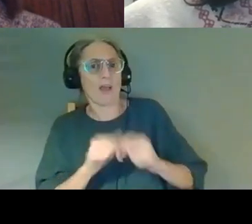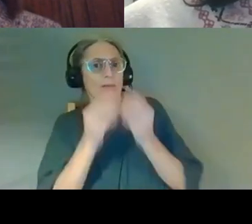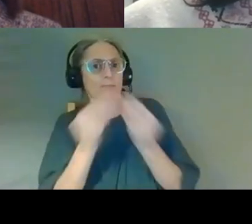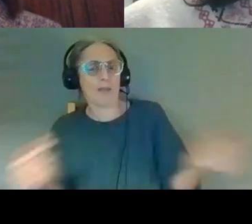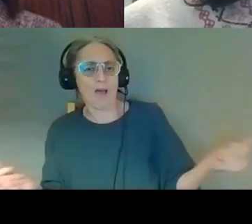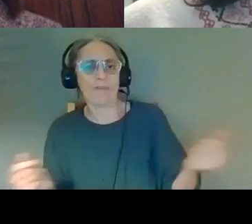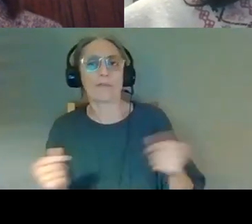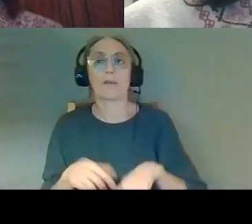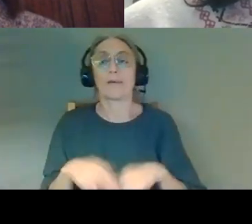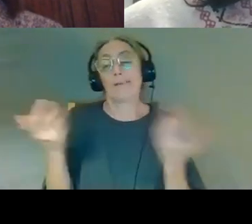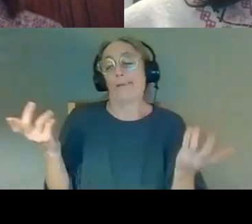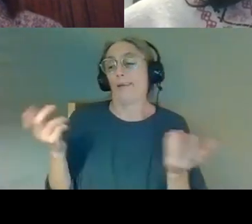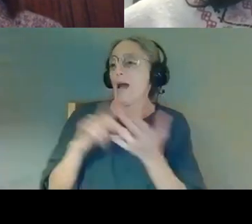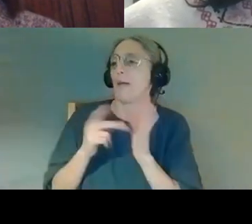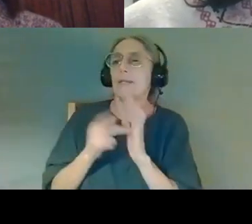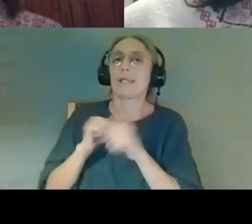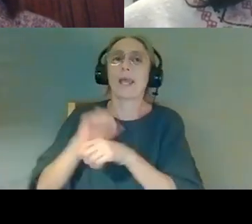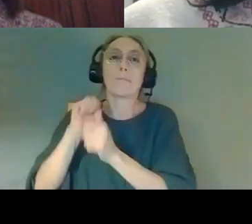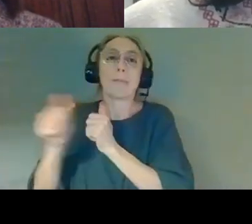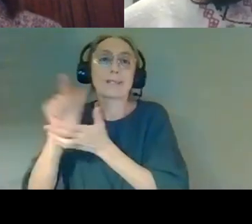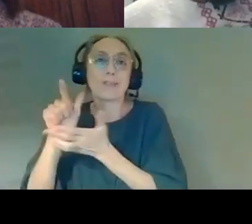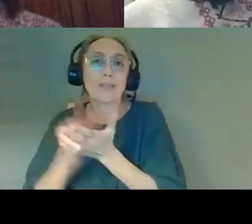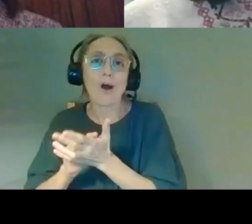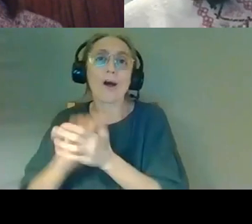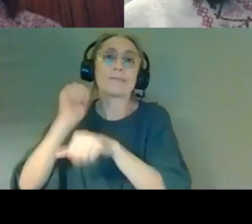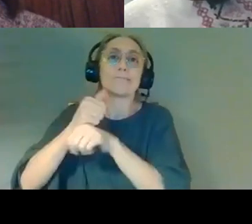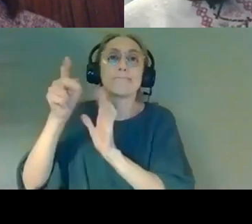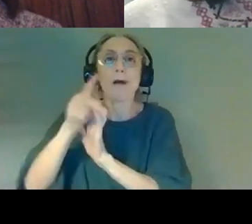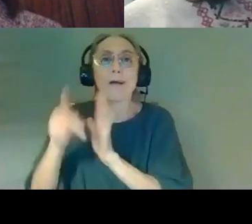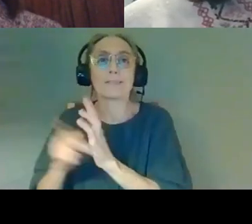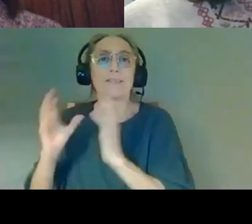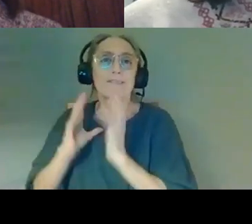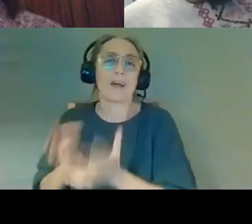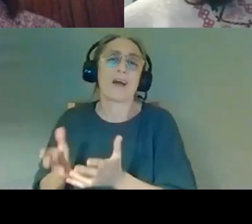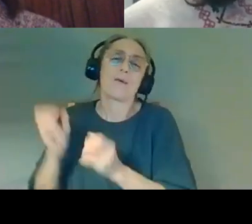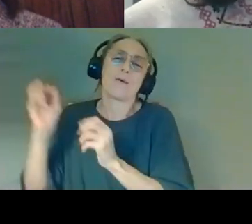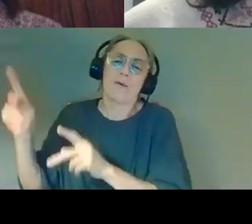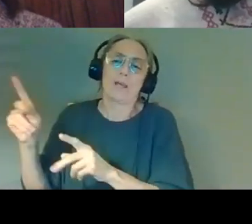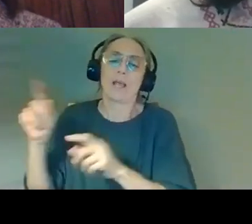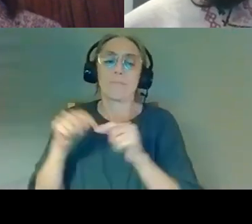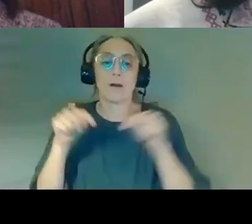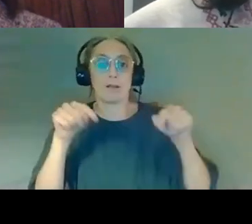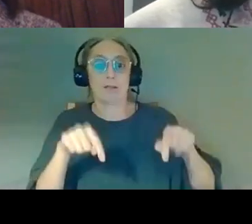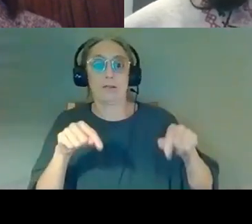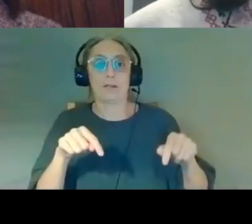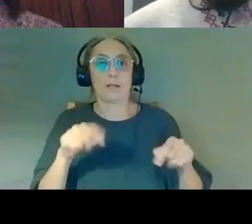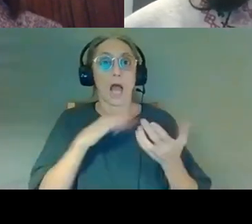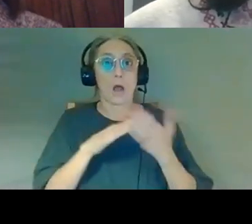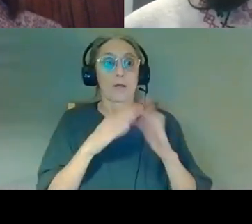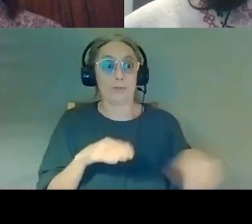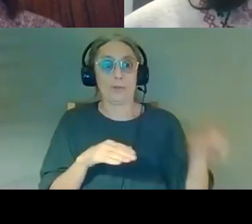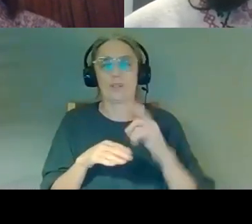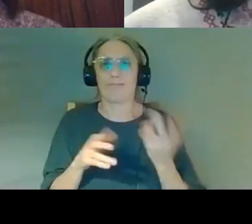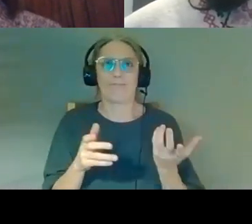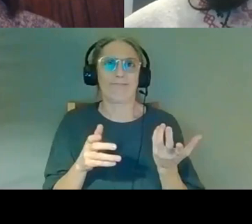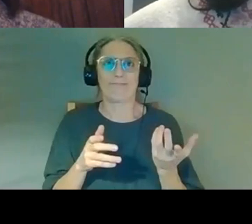fine. But I do think a lot of our community members have a lot of the answers we're looking for. They might not have access to the resources and they certainly don't have